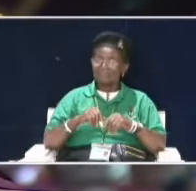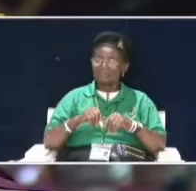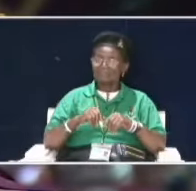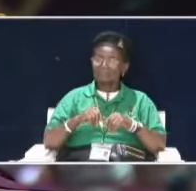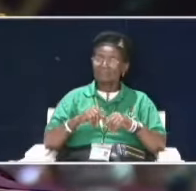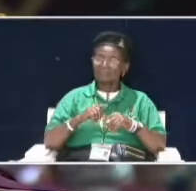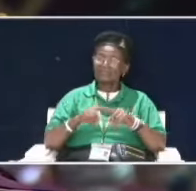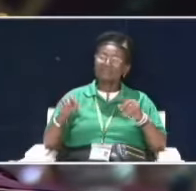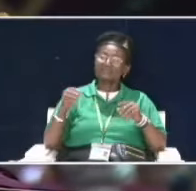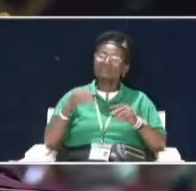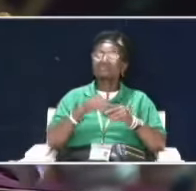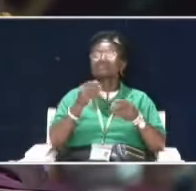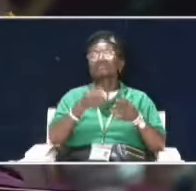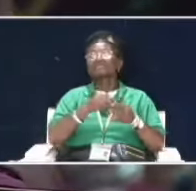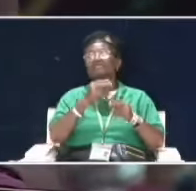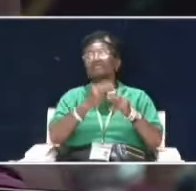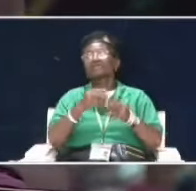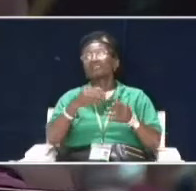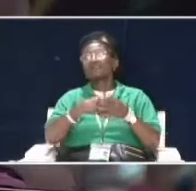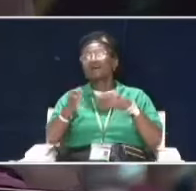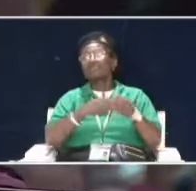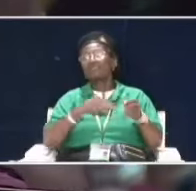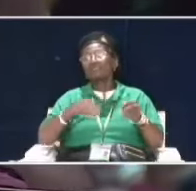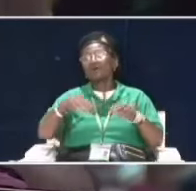But in the name that's above every other name,